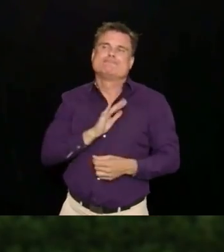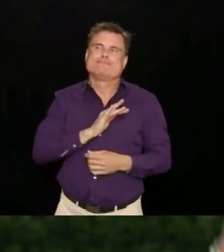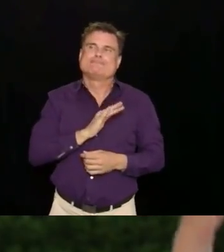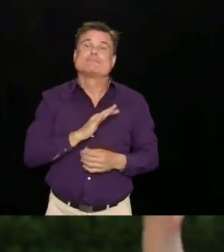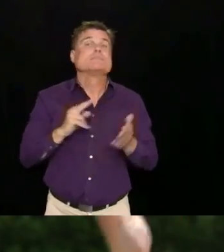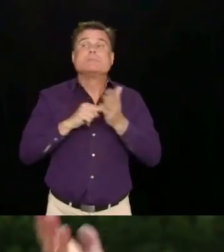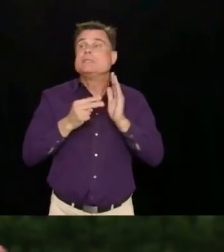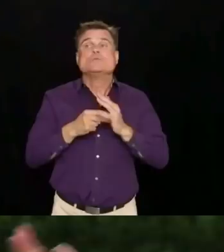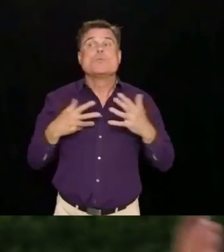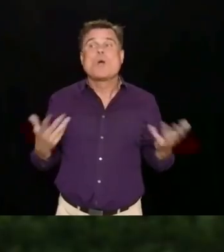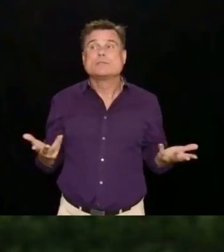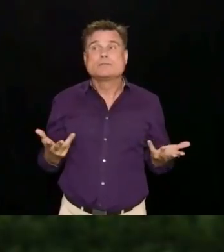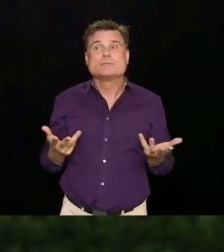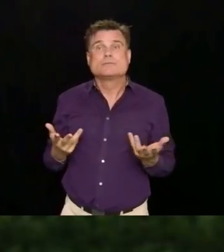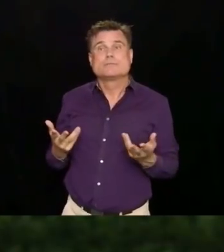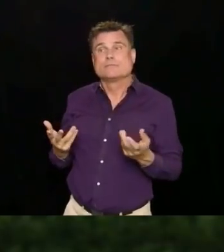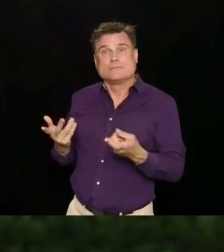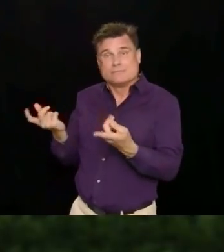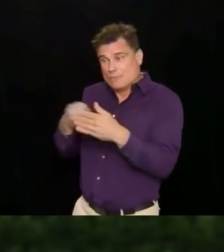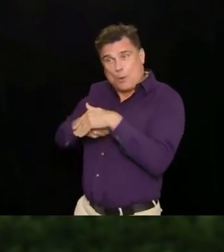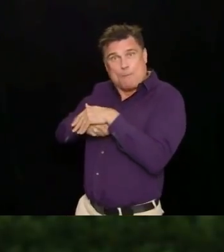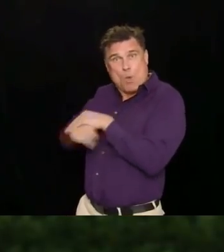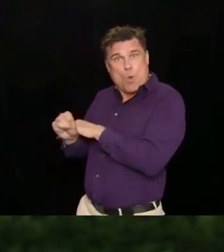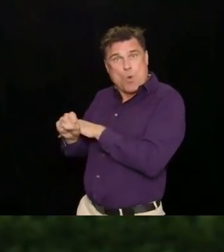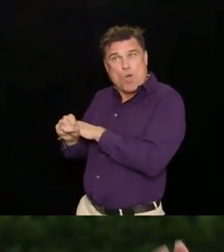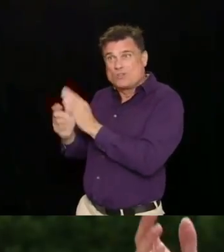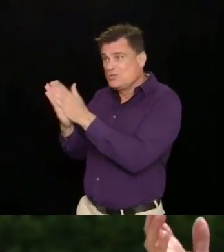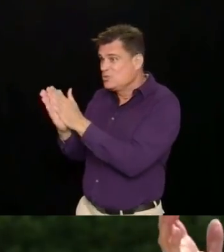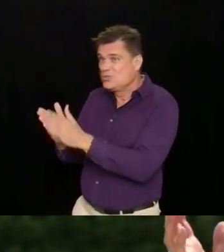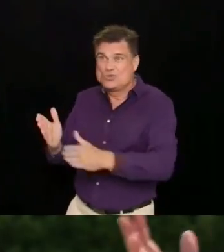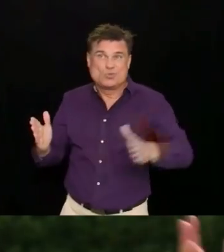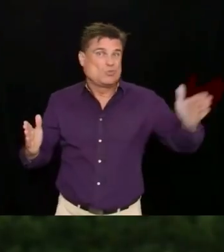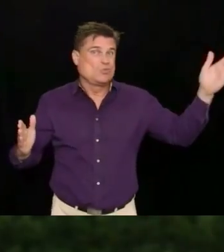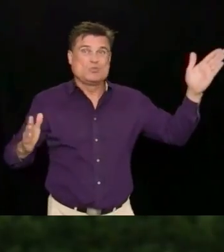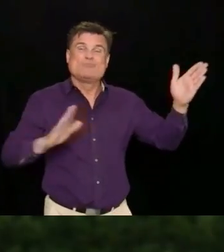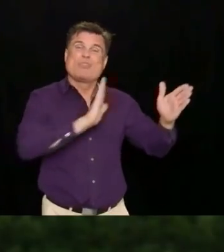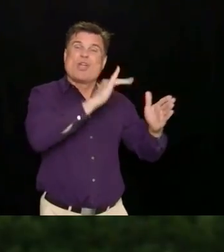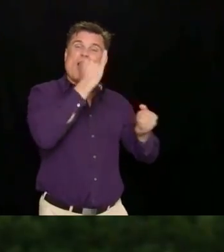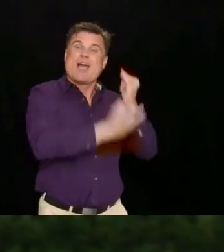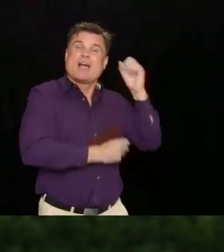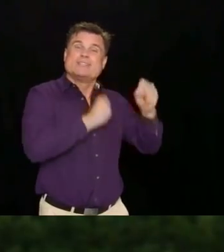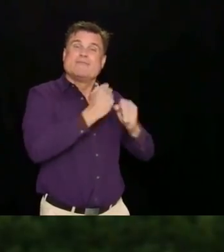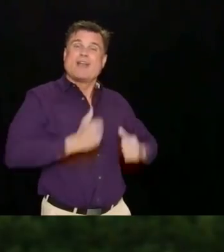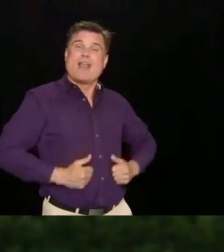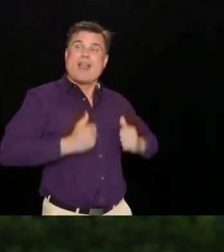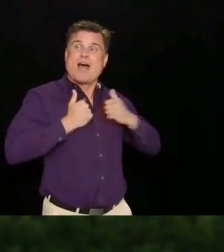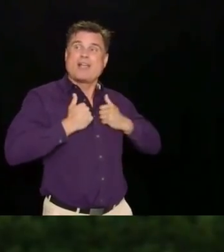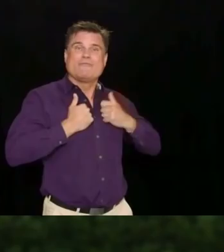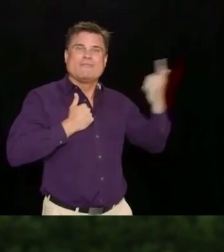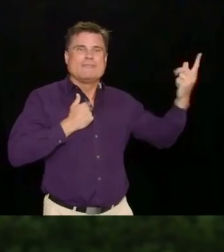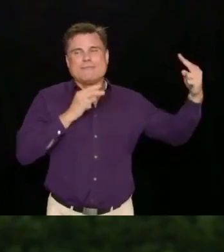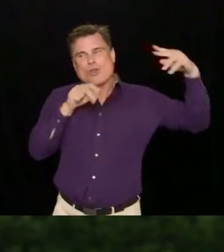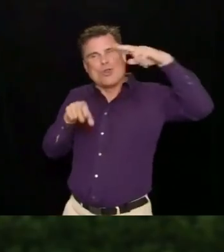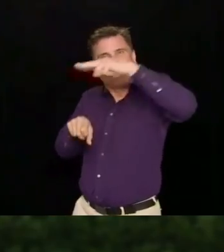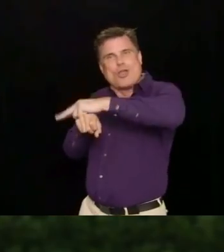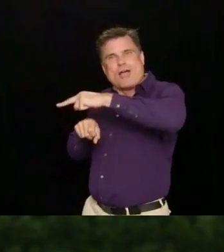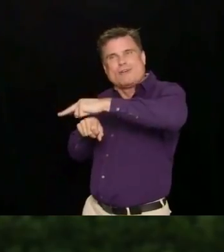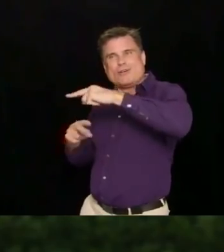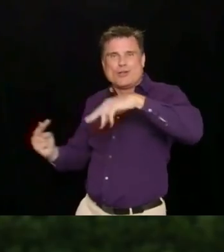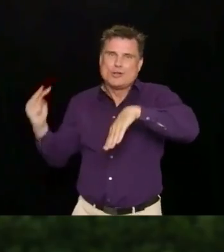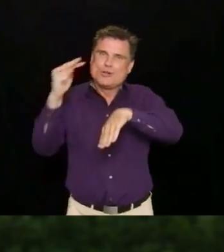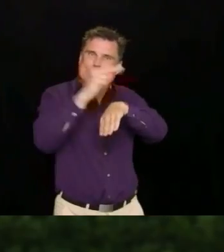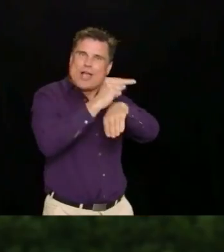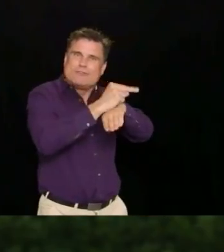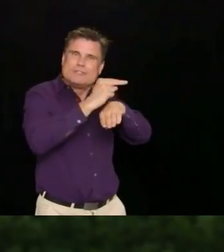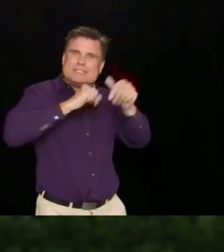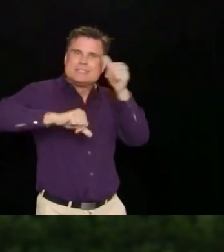from birth to the last years of life, and we're all together caring for each other. The vision that